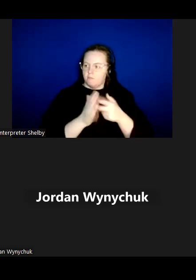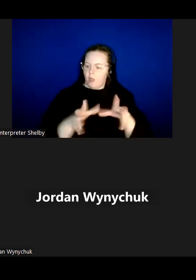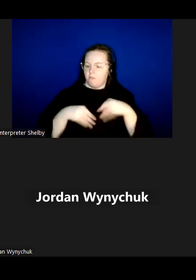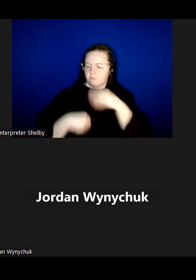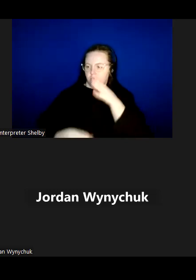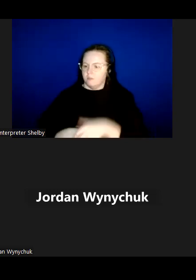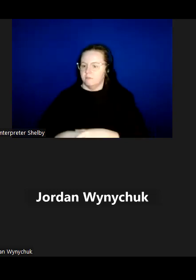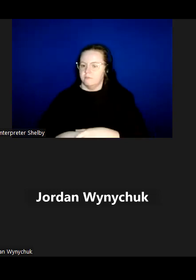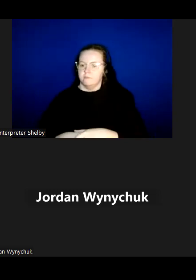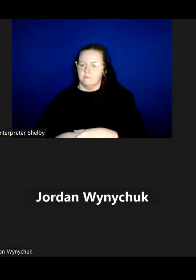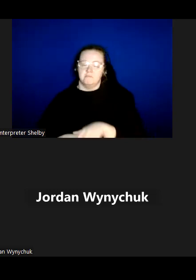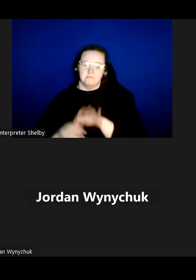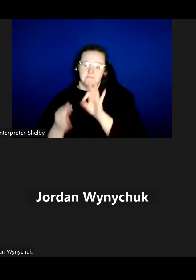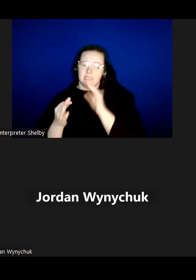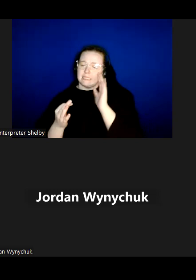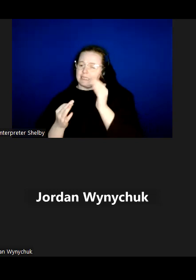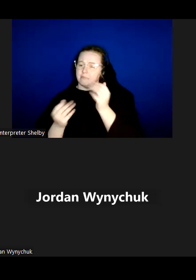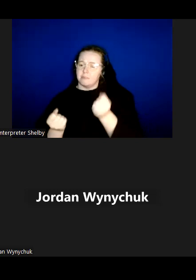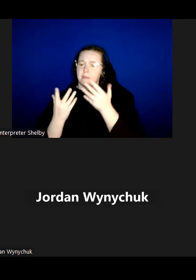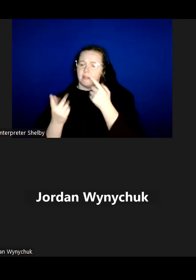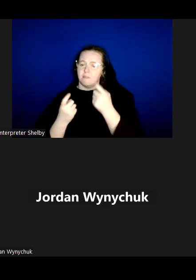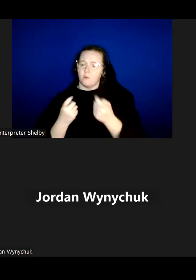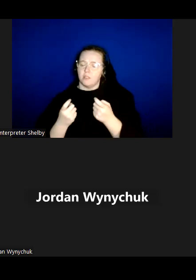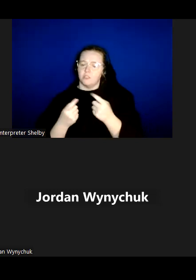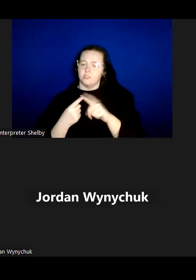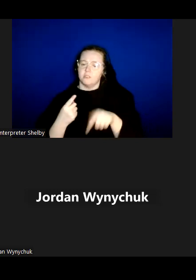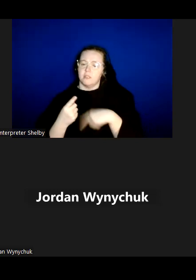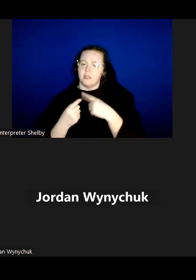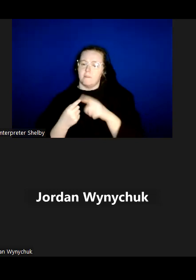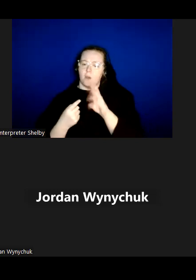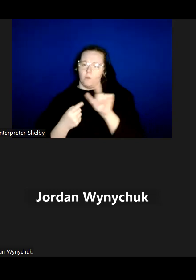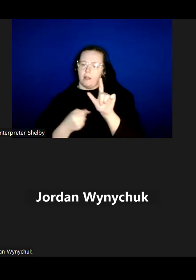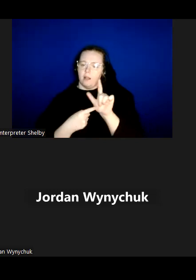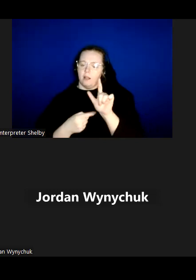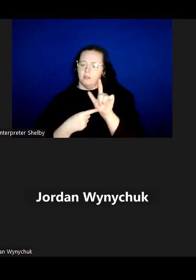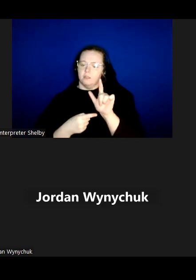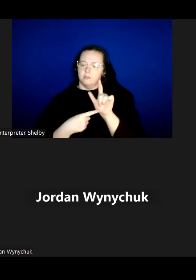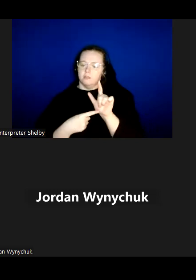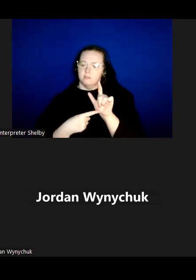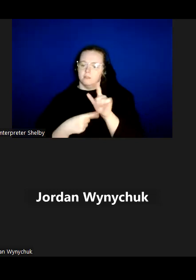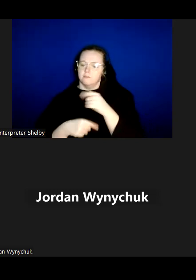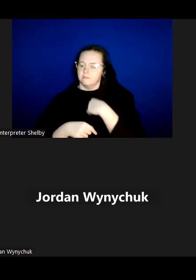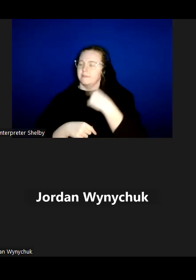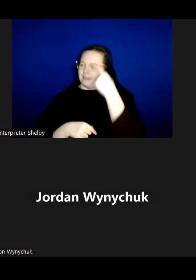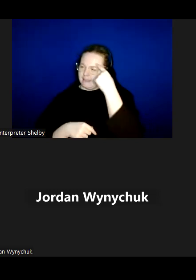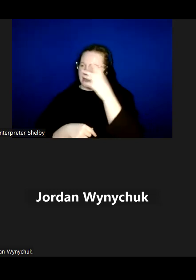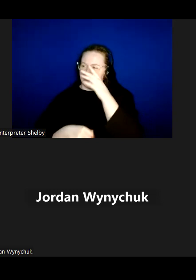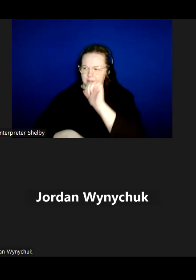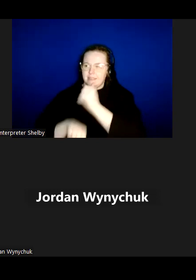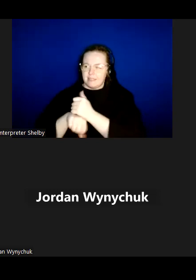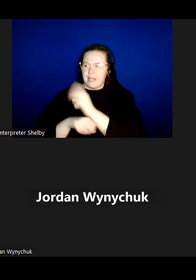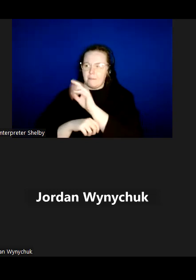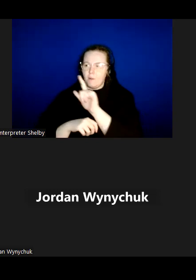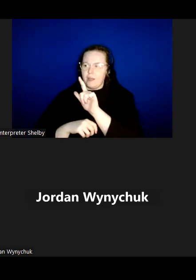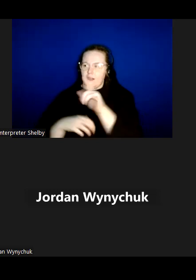Perfect. And actually, by the sound of a lot of the questions coming in, we have a lot of questions around wills. So, Sarah, I think, So you I know, think we're going to do a will session.